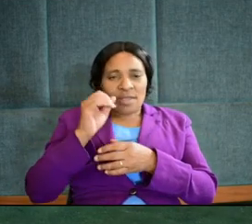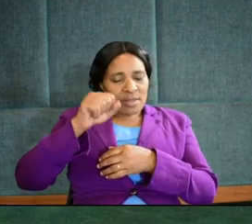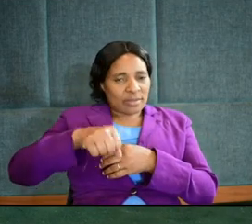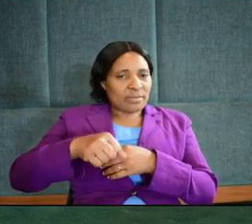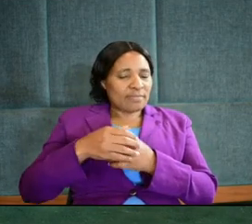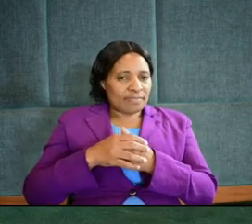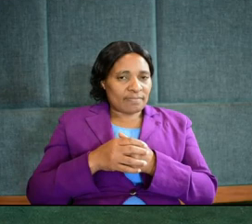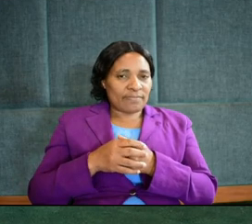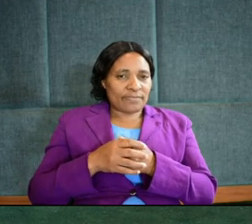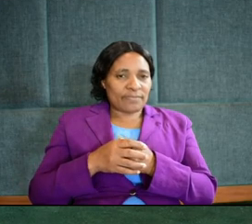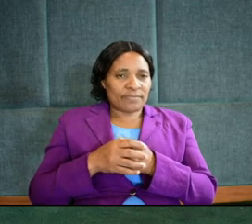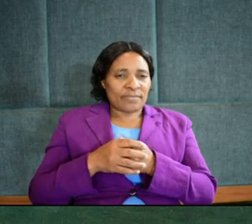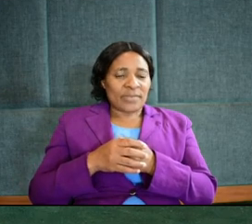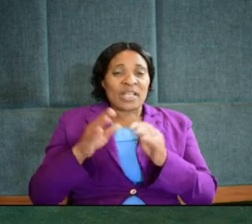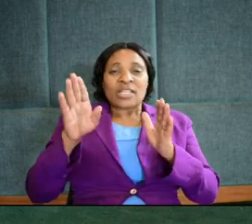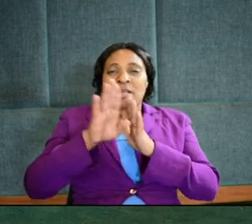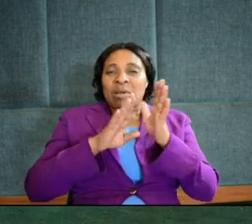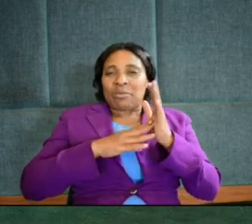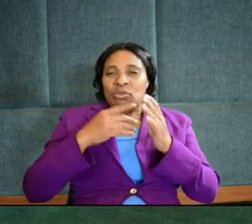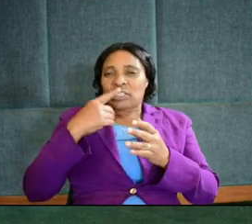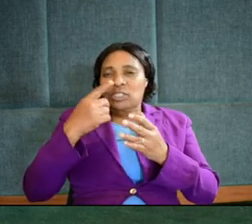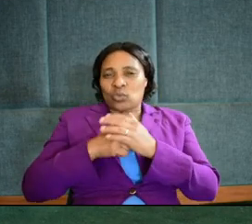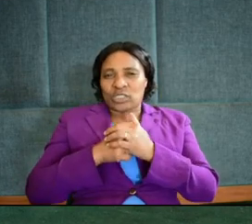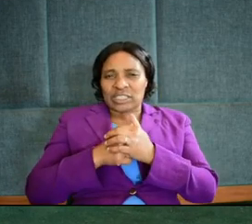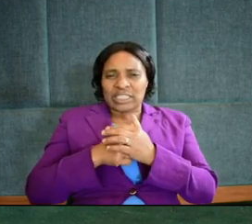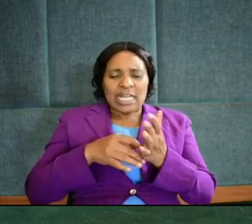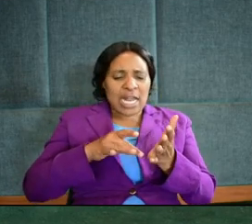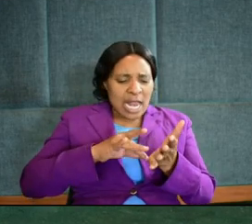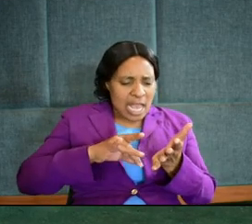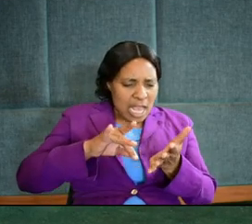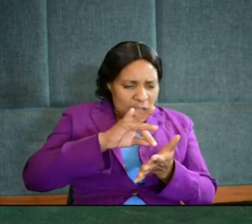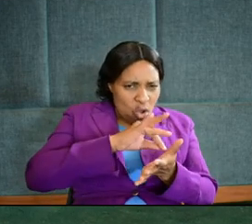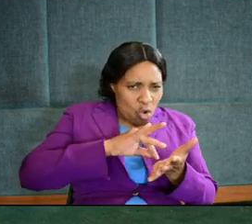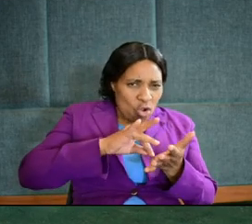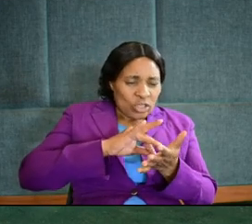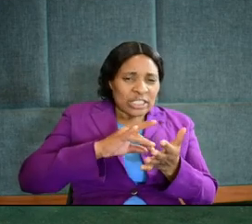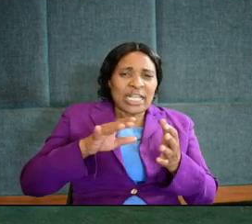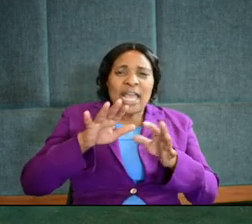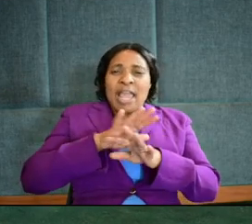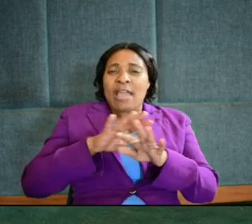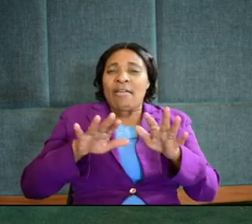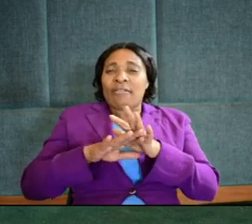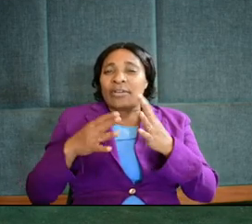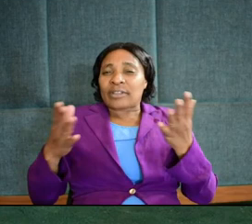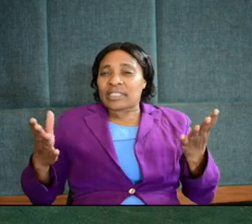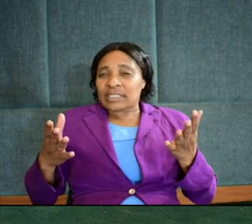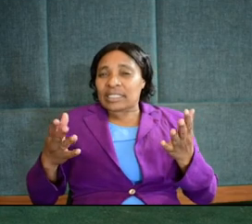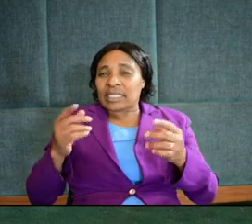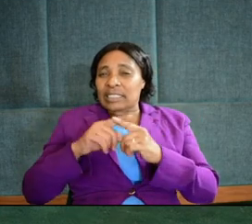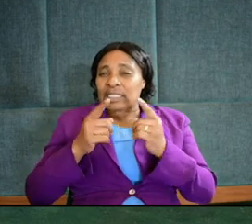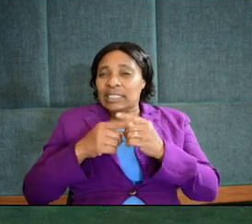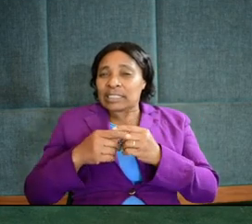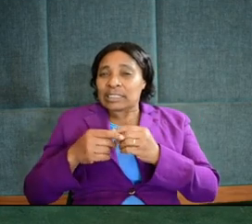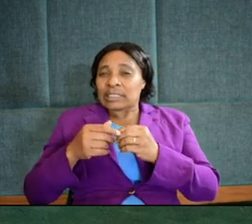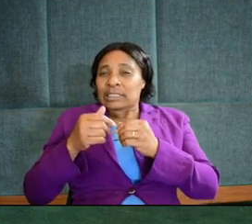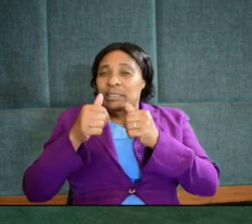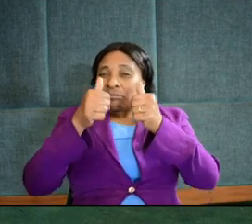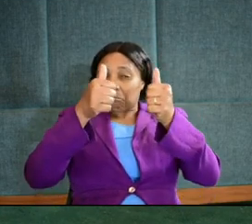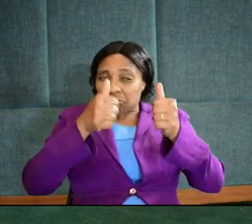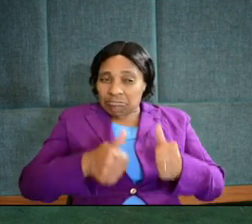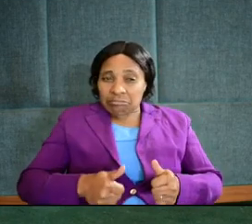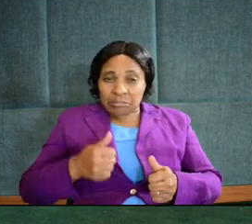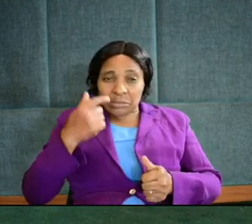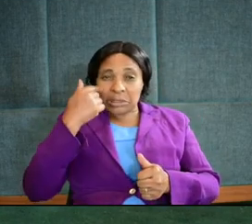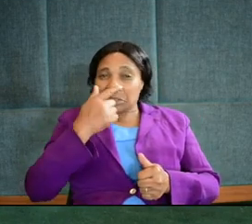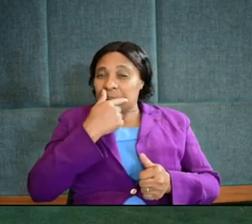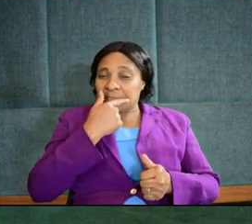Yes. Yeah. The Bible says there, he records our misery and he lists our tears on your scroll. Some versions